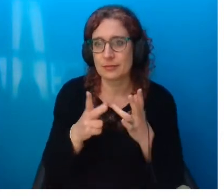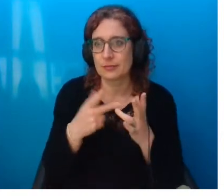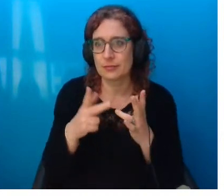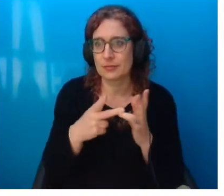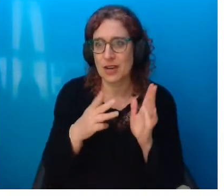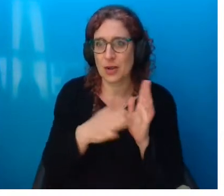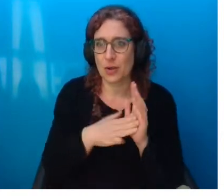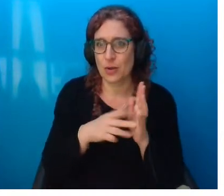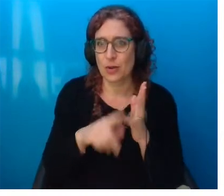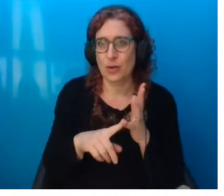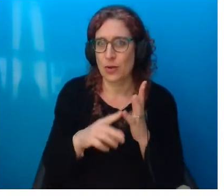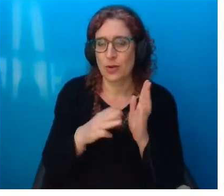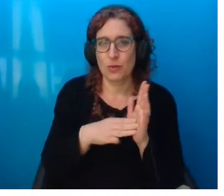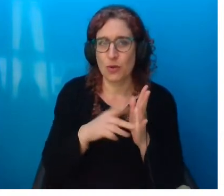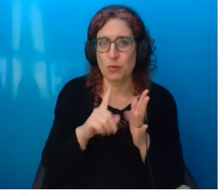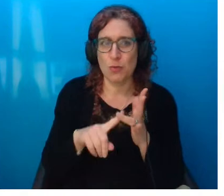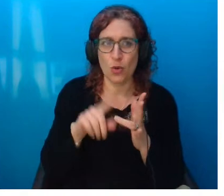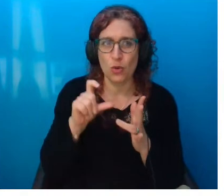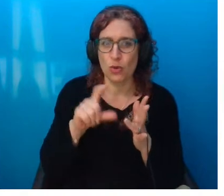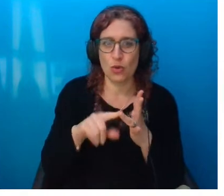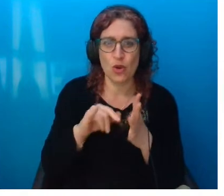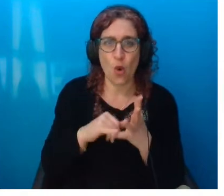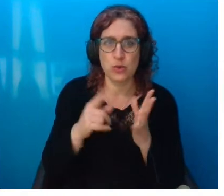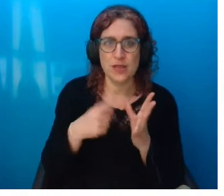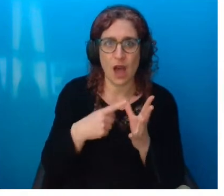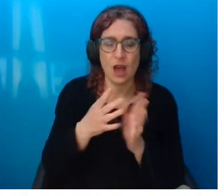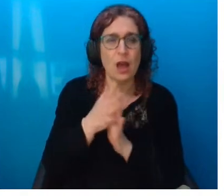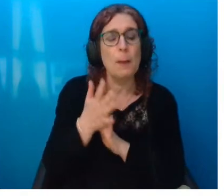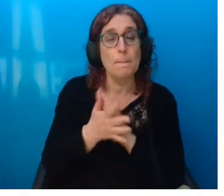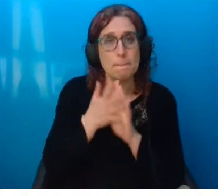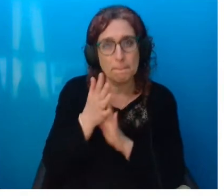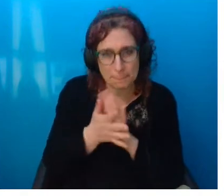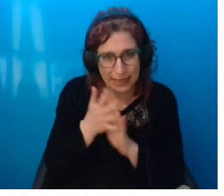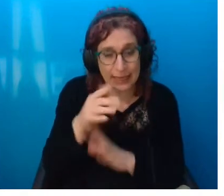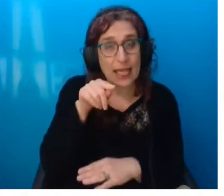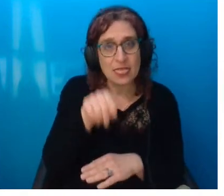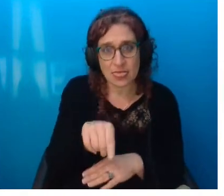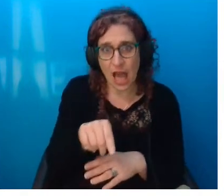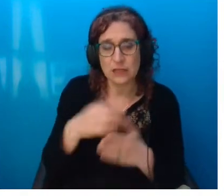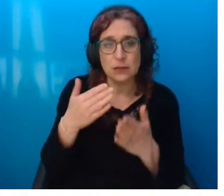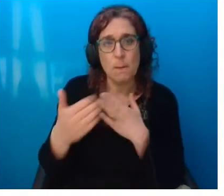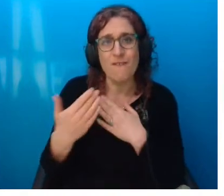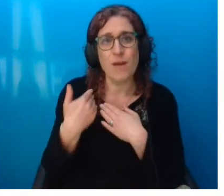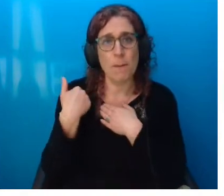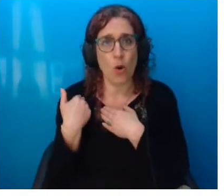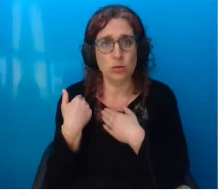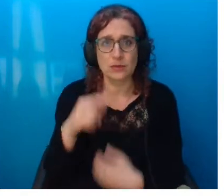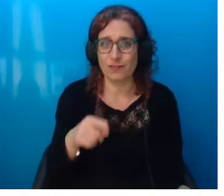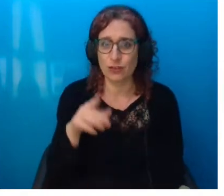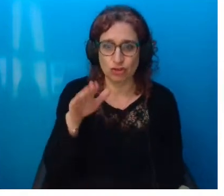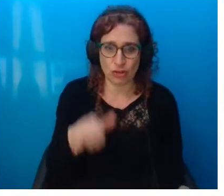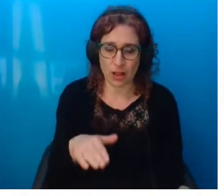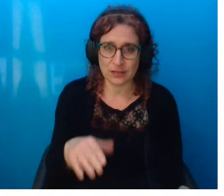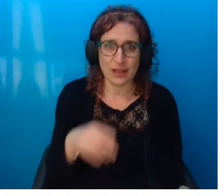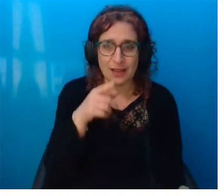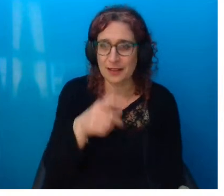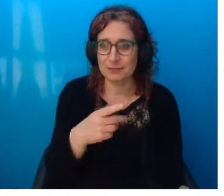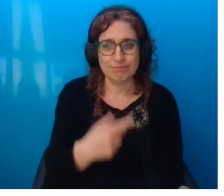to the total steroid burden that this child is having. If you use beclomethasone, flunisolide,